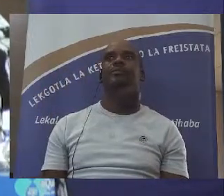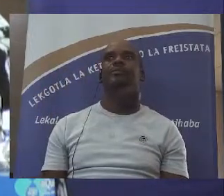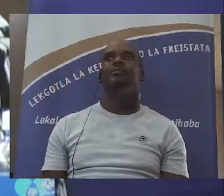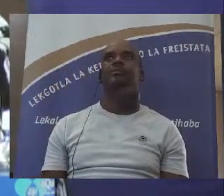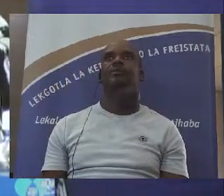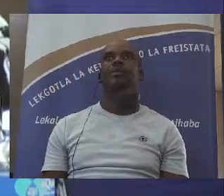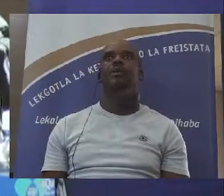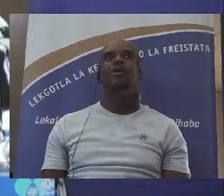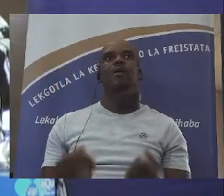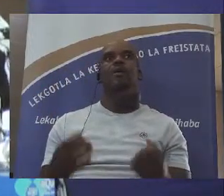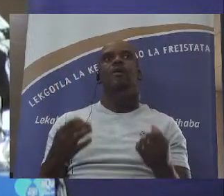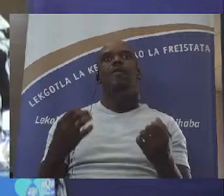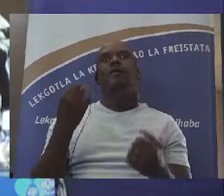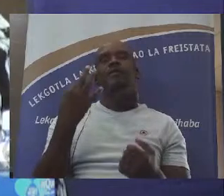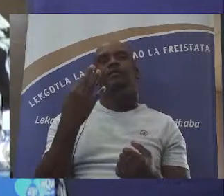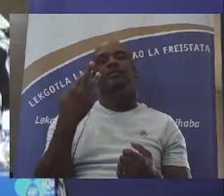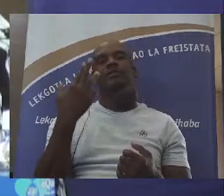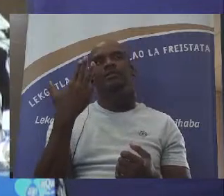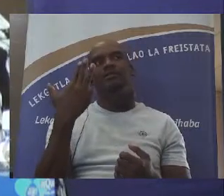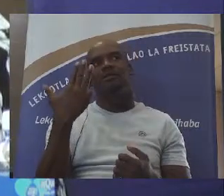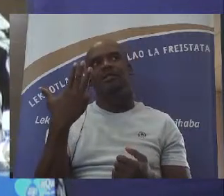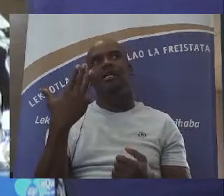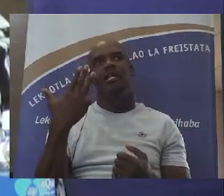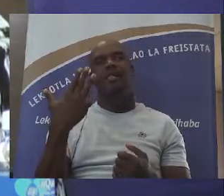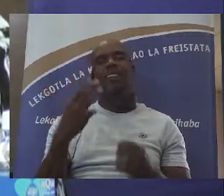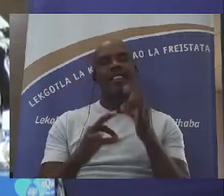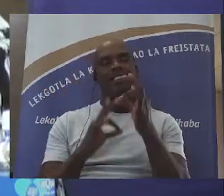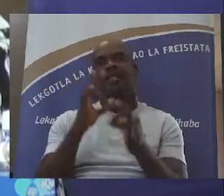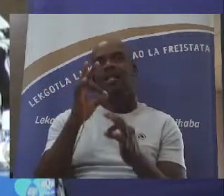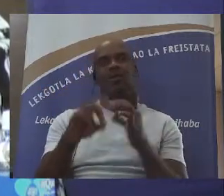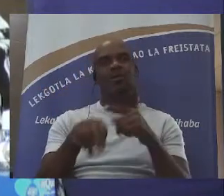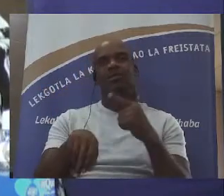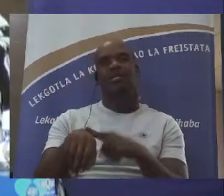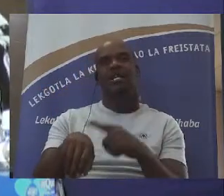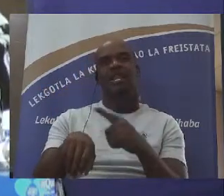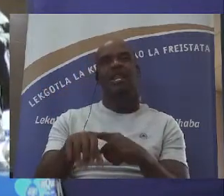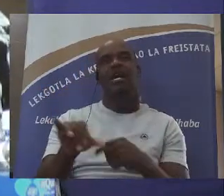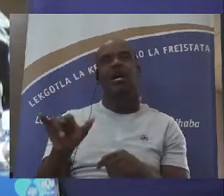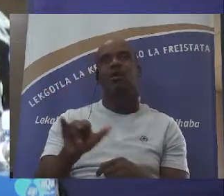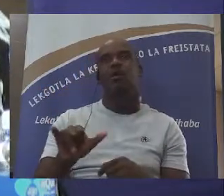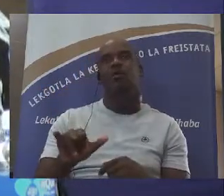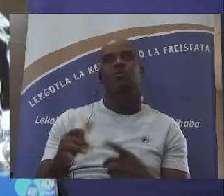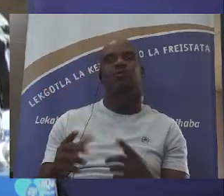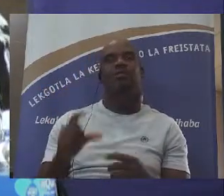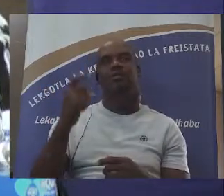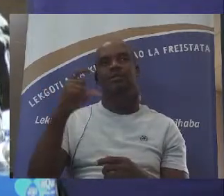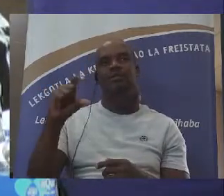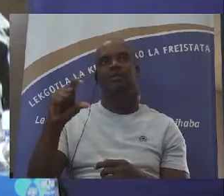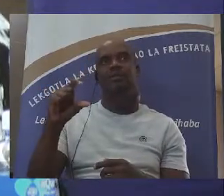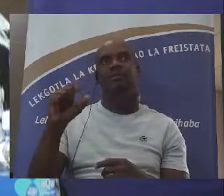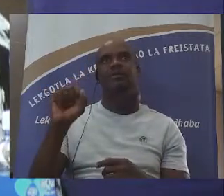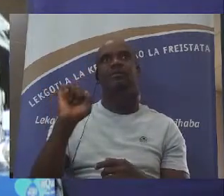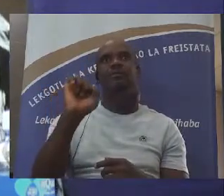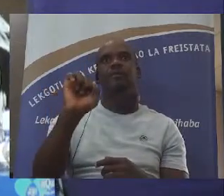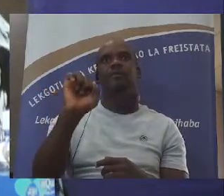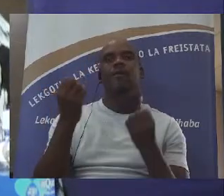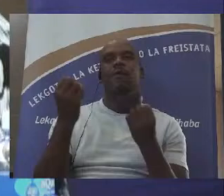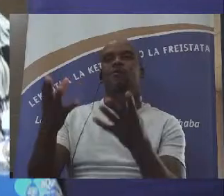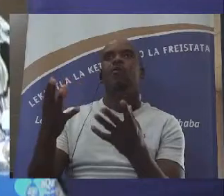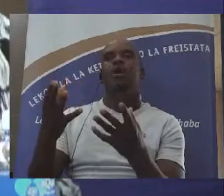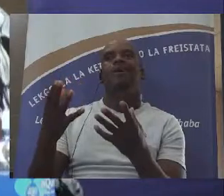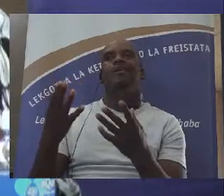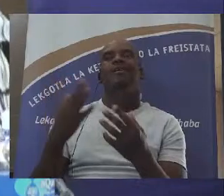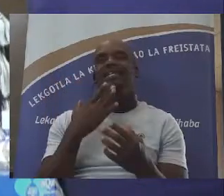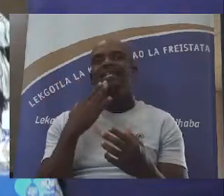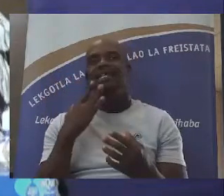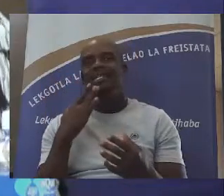So Clause 39 further provides for the period under which the reconnaissance permit may be granted, which is a period